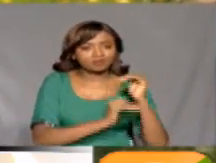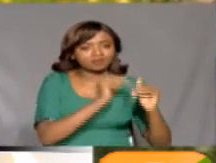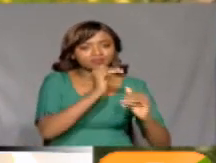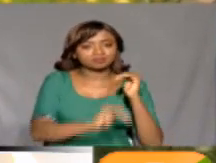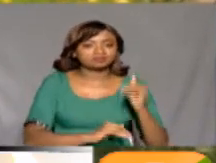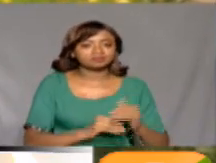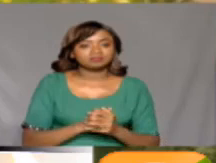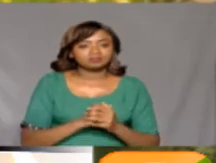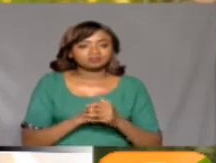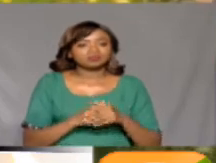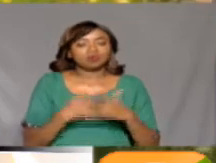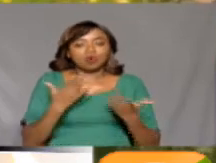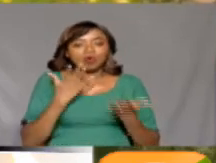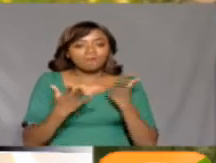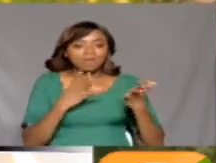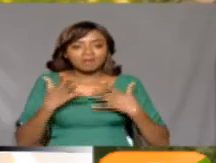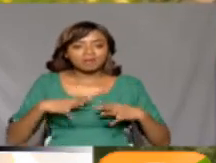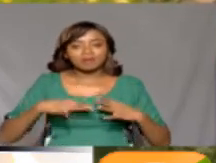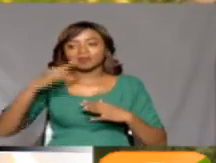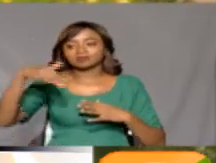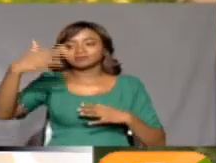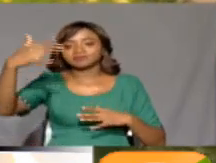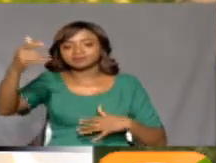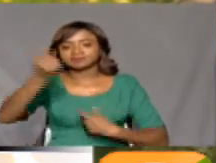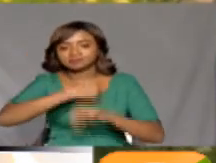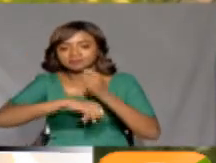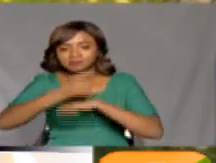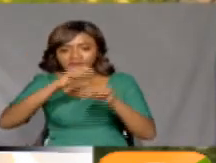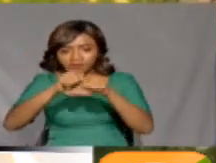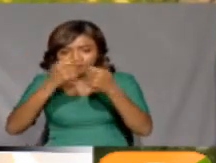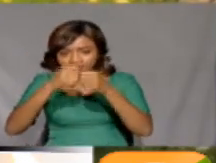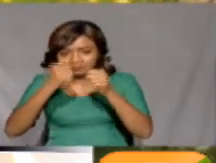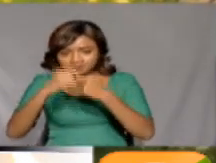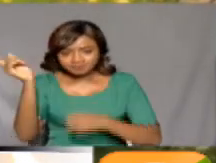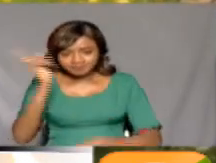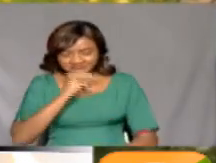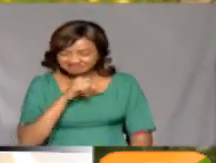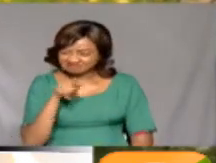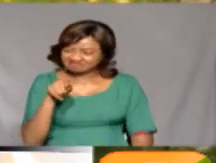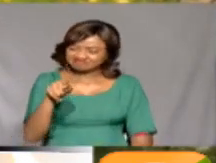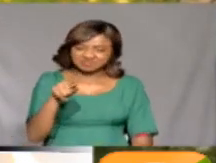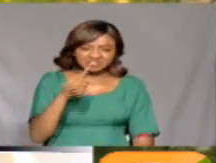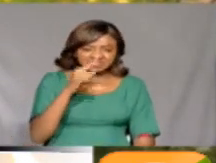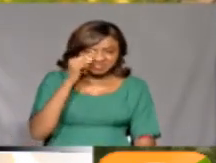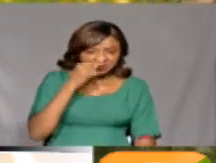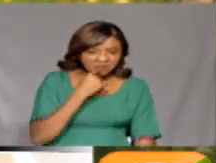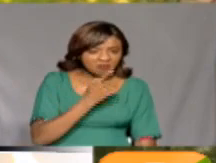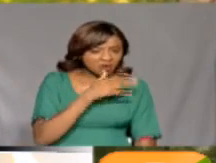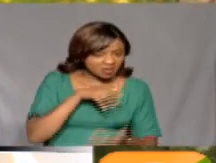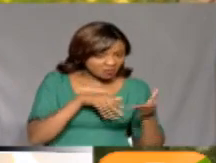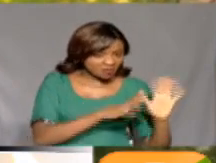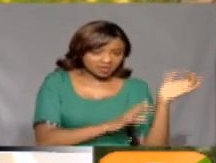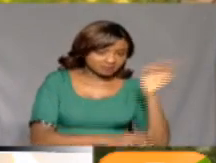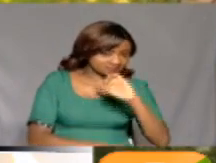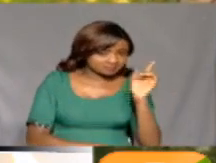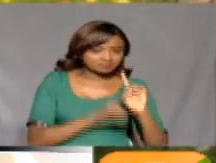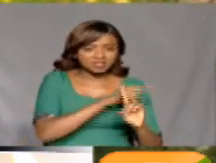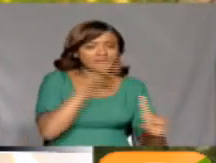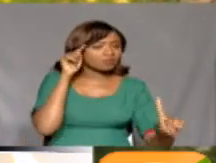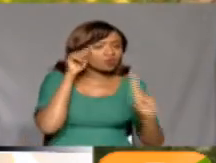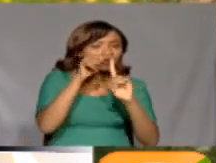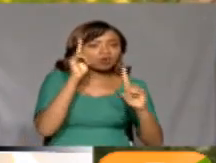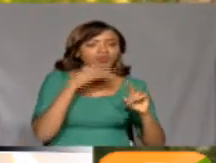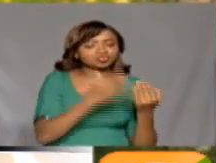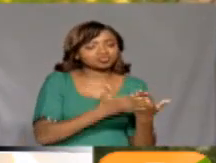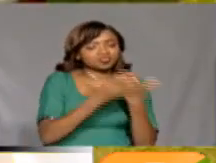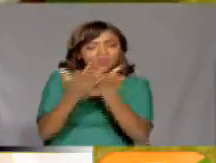later went and did things the wrong way, that was not Moi's thinking. Moi just wanted to help, and he wanted to help